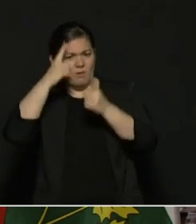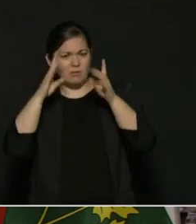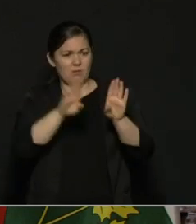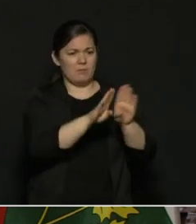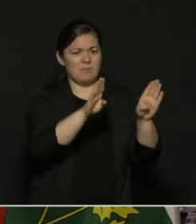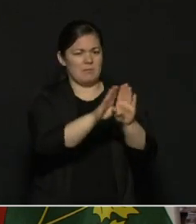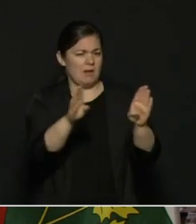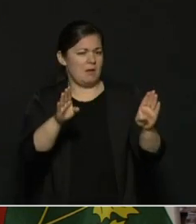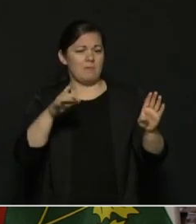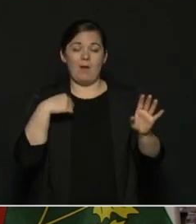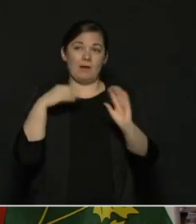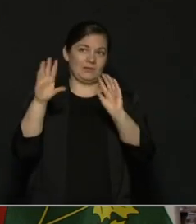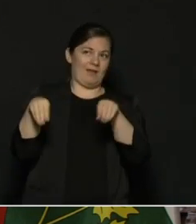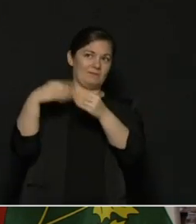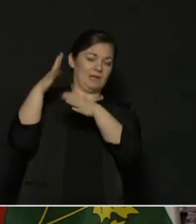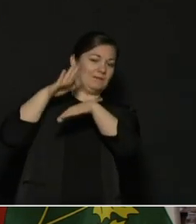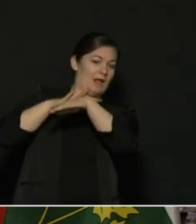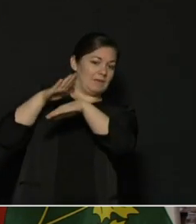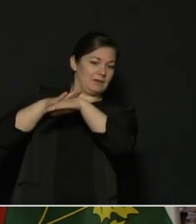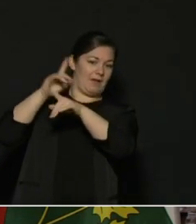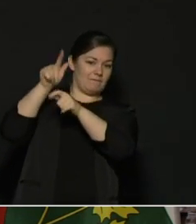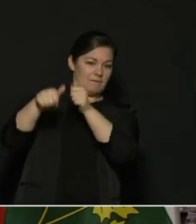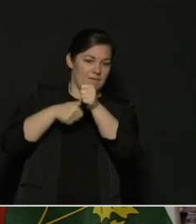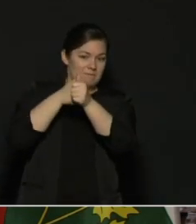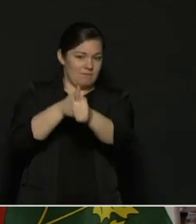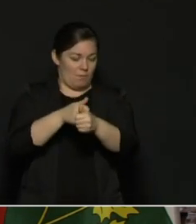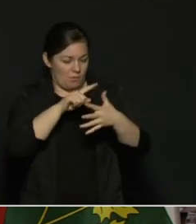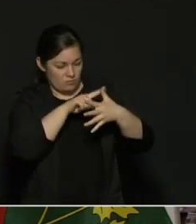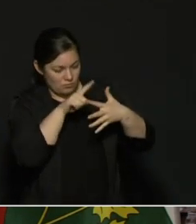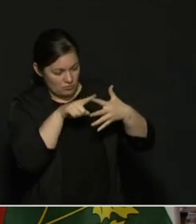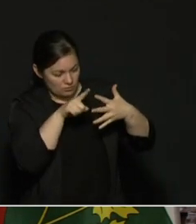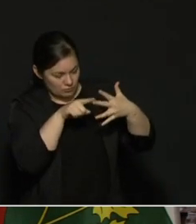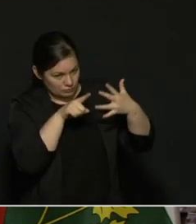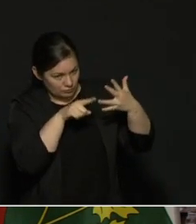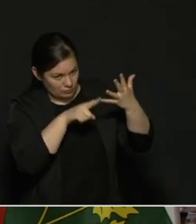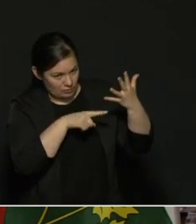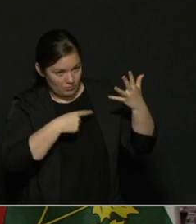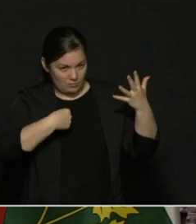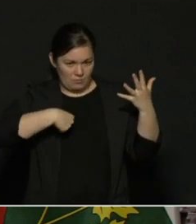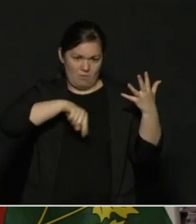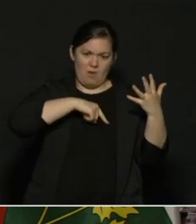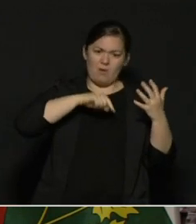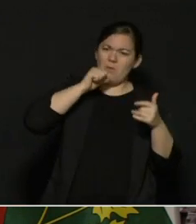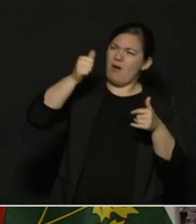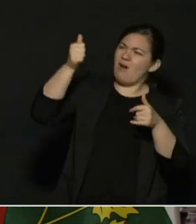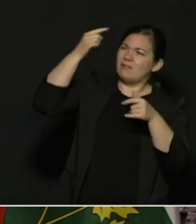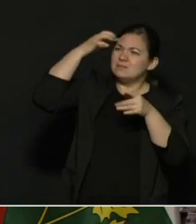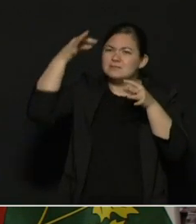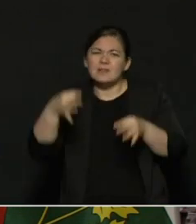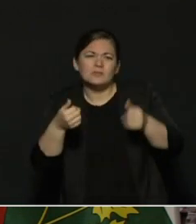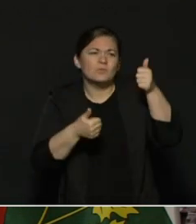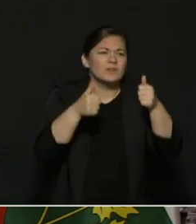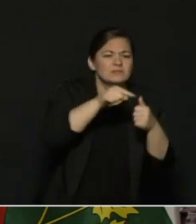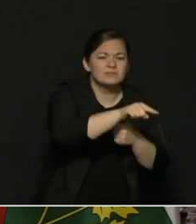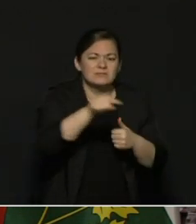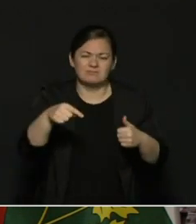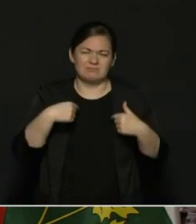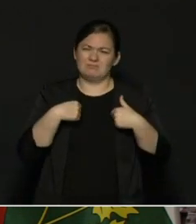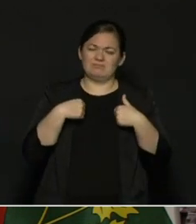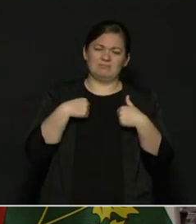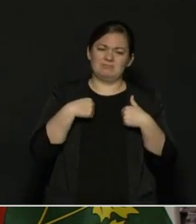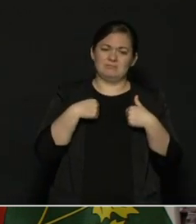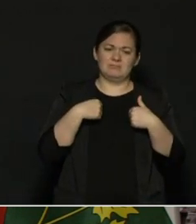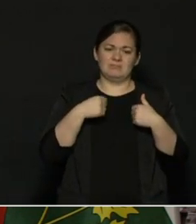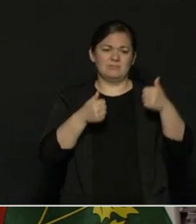given the guidance and the parameters, and so that's open for other sectors. But I'm not making that decision myself from my desk as to